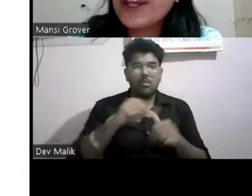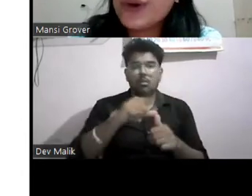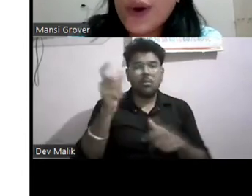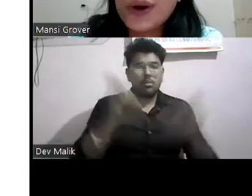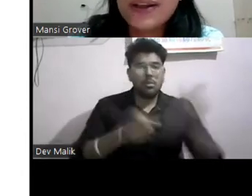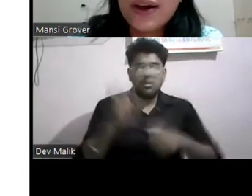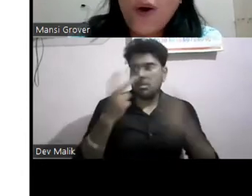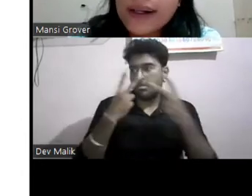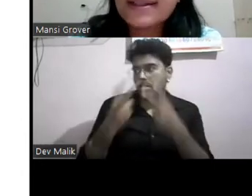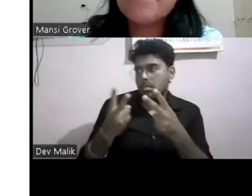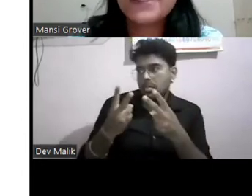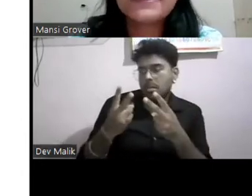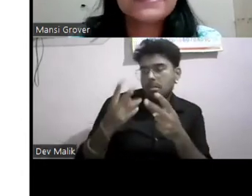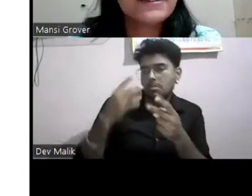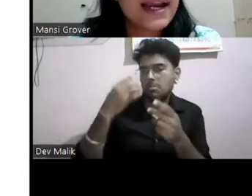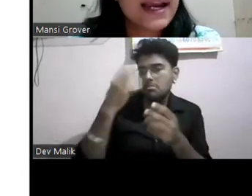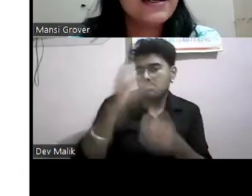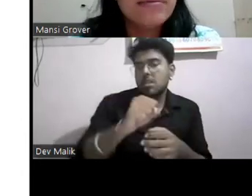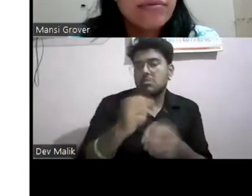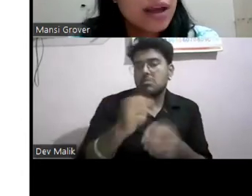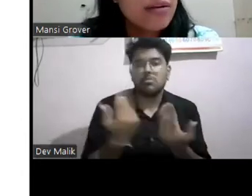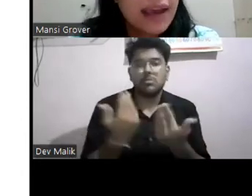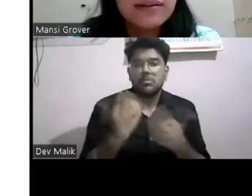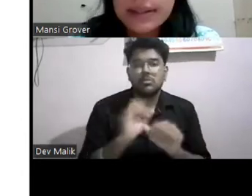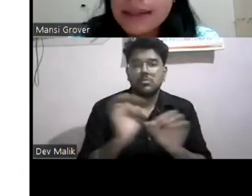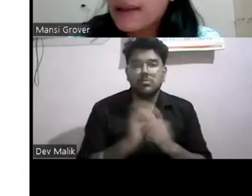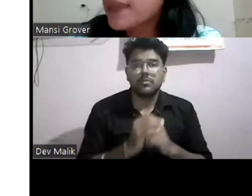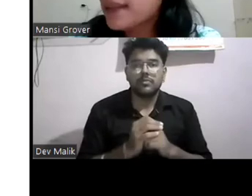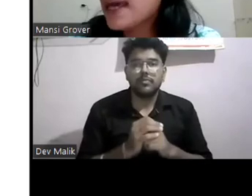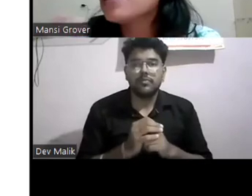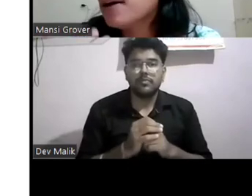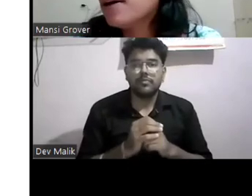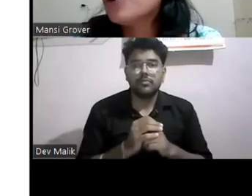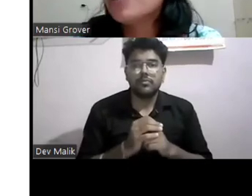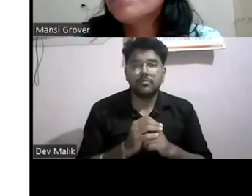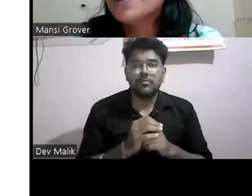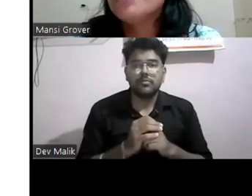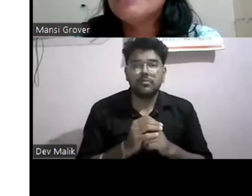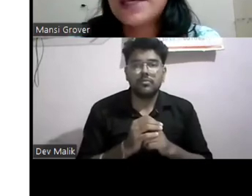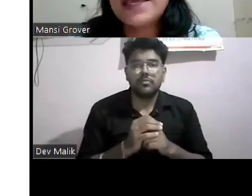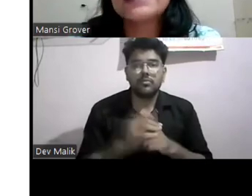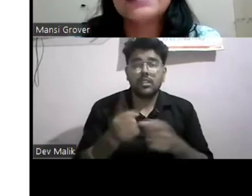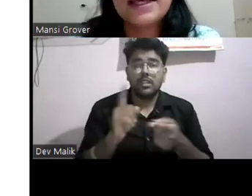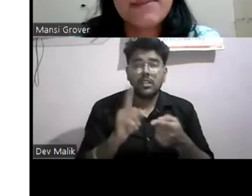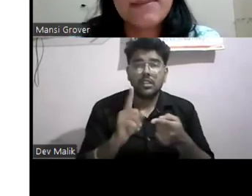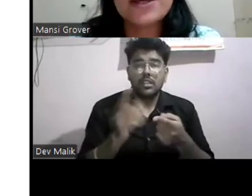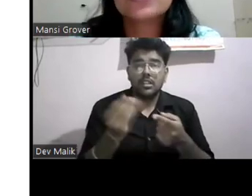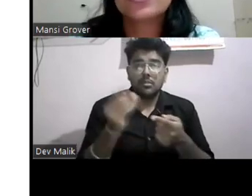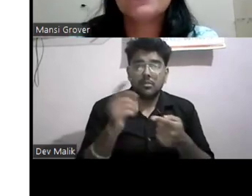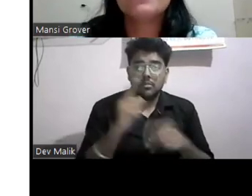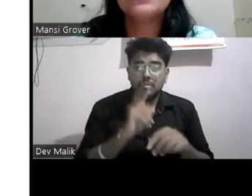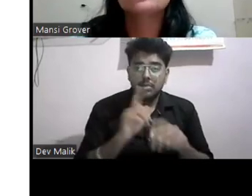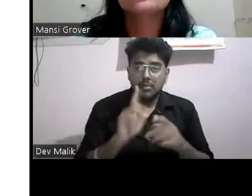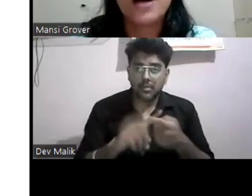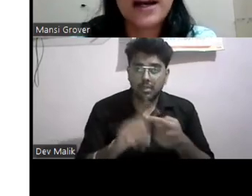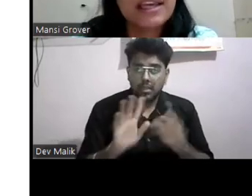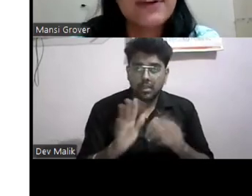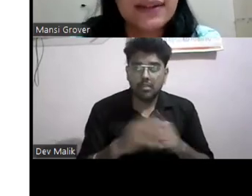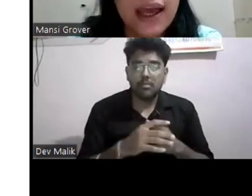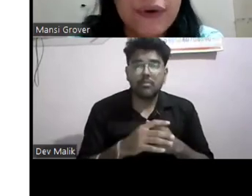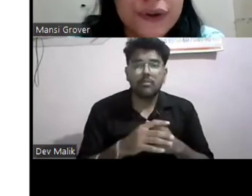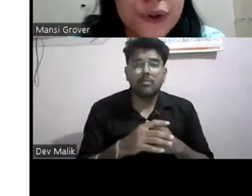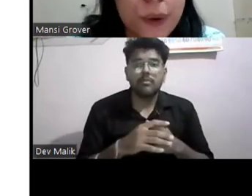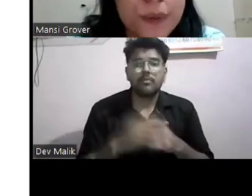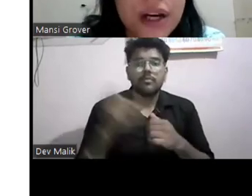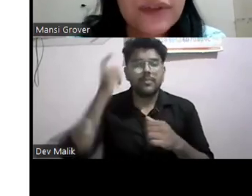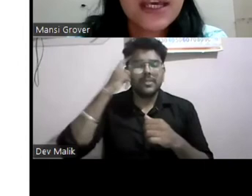go ignored. Autism gets detected, and this is something that people like Milika Mehrotra, people like Shubhangi